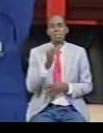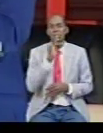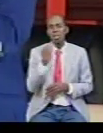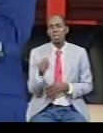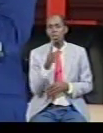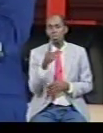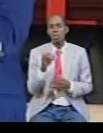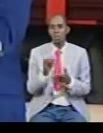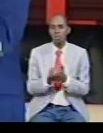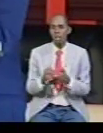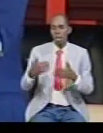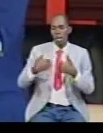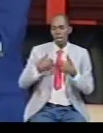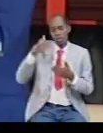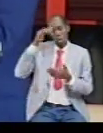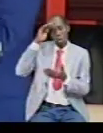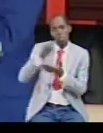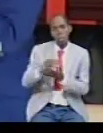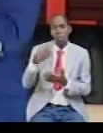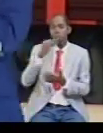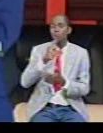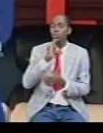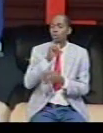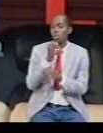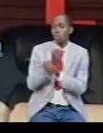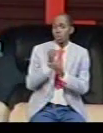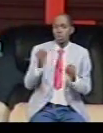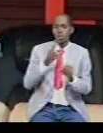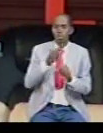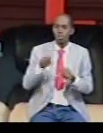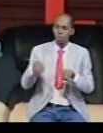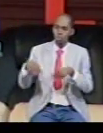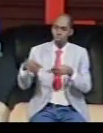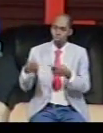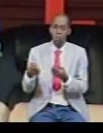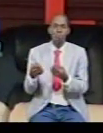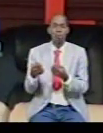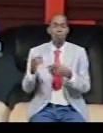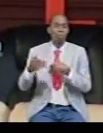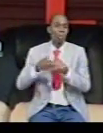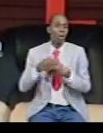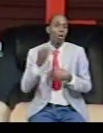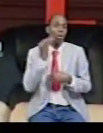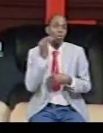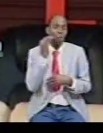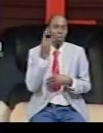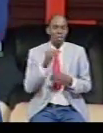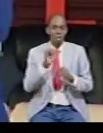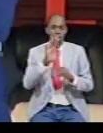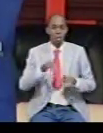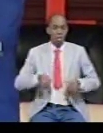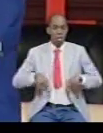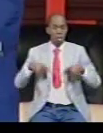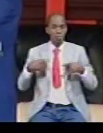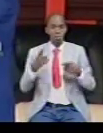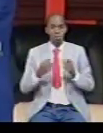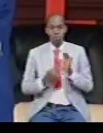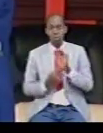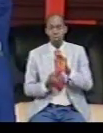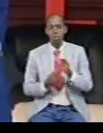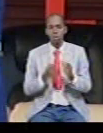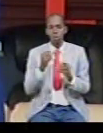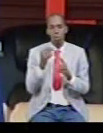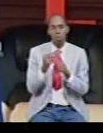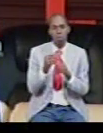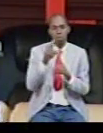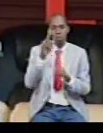an unbelieving husband, you go out, you go back home, and the life you live, and the words you speak,